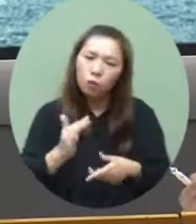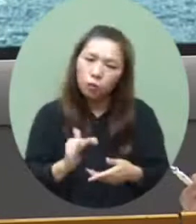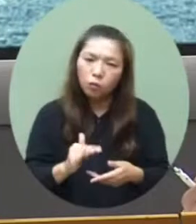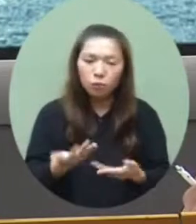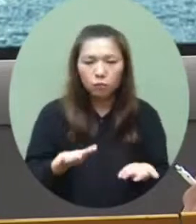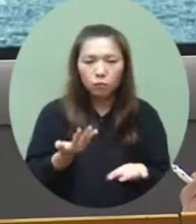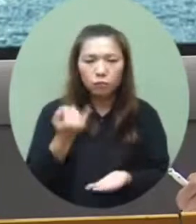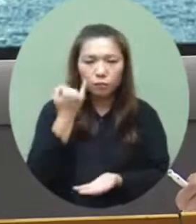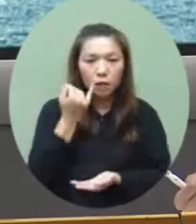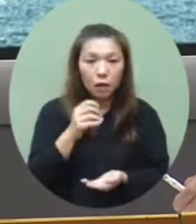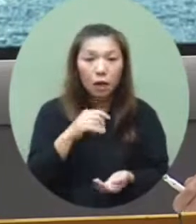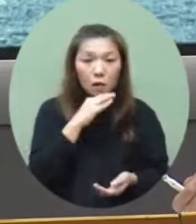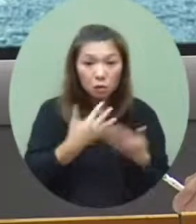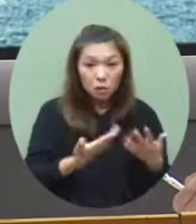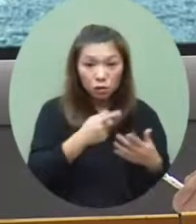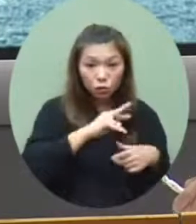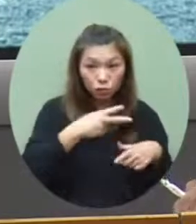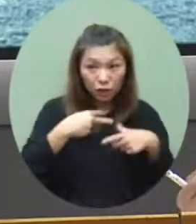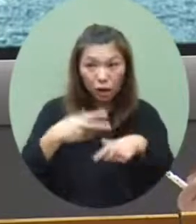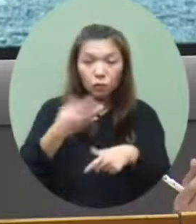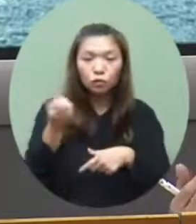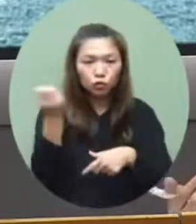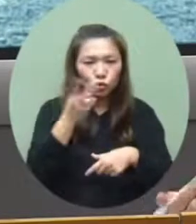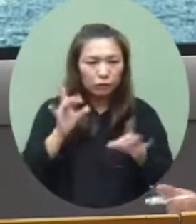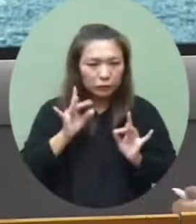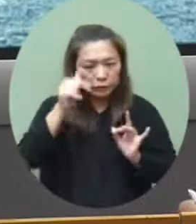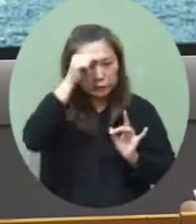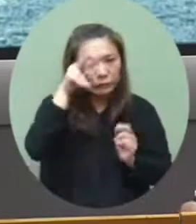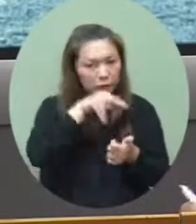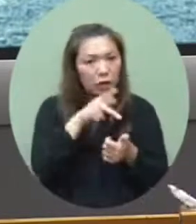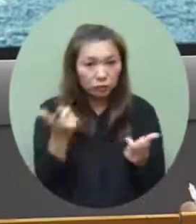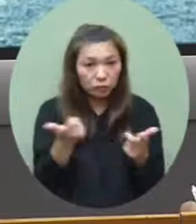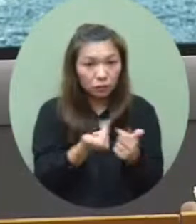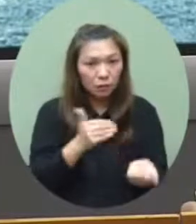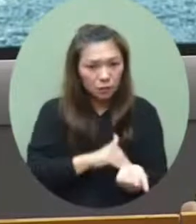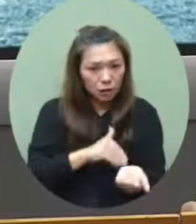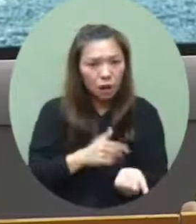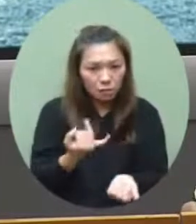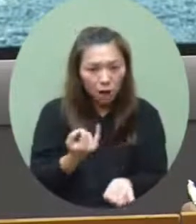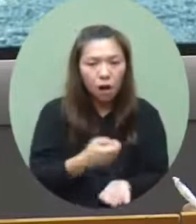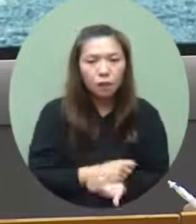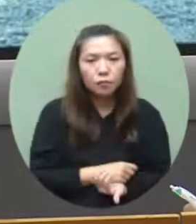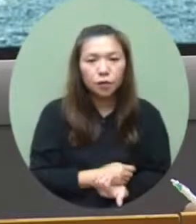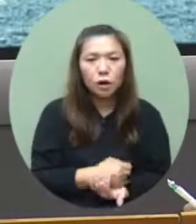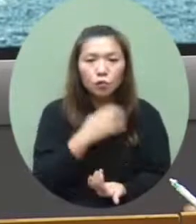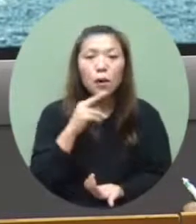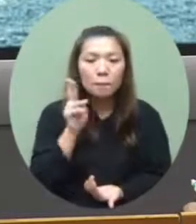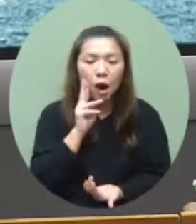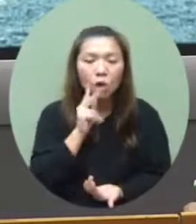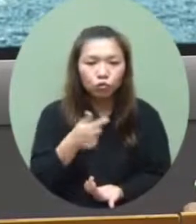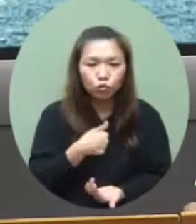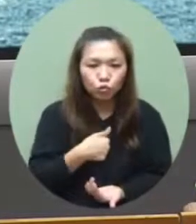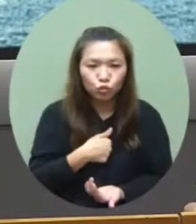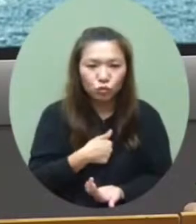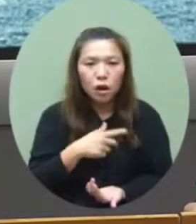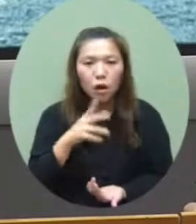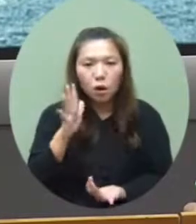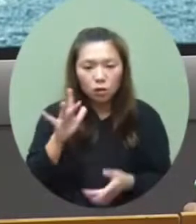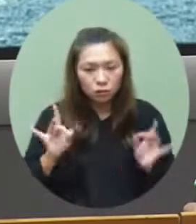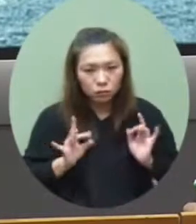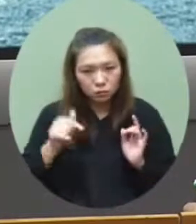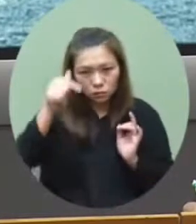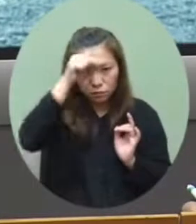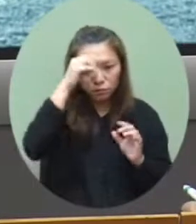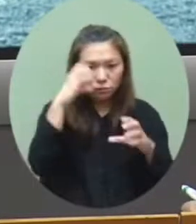fluctuate because every day we try to find suitable patients to be transferred, and we need to decide whether they can